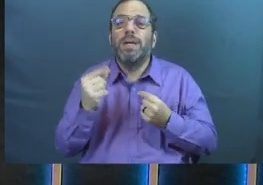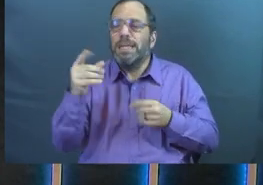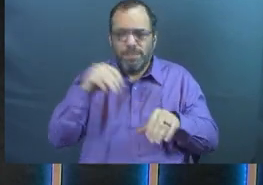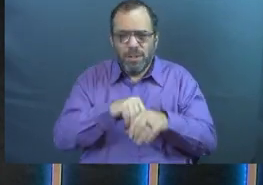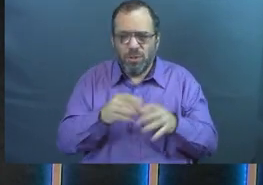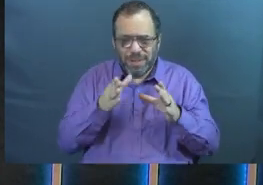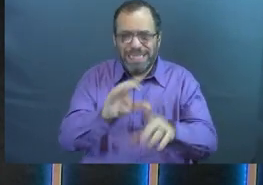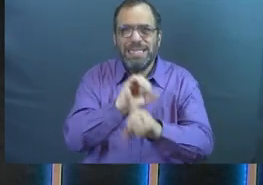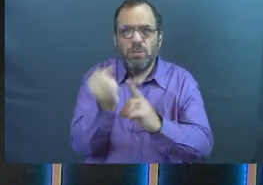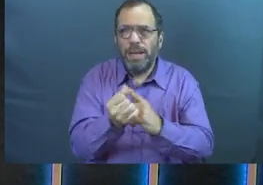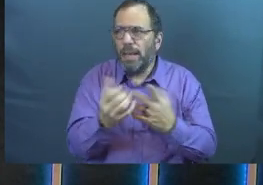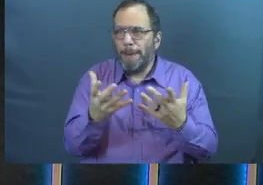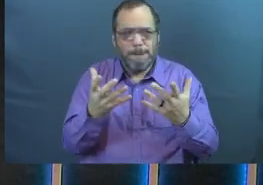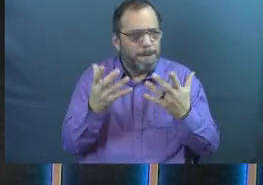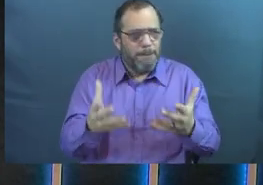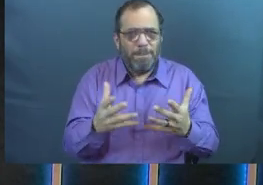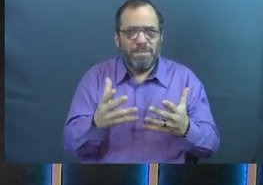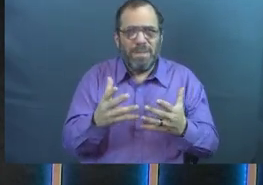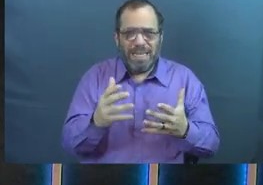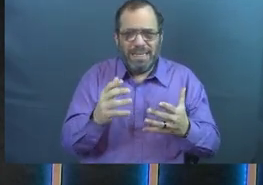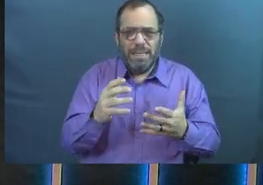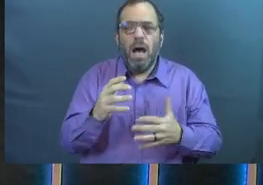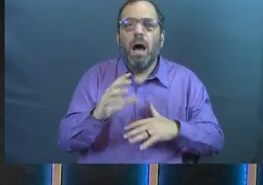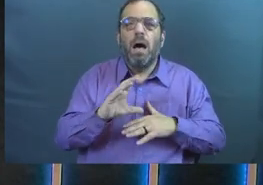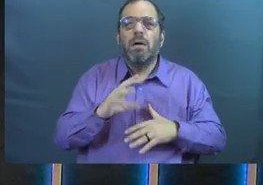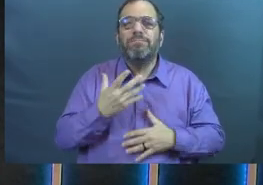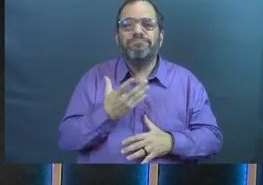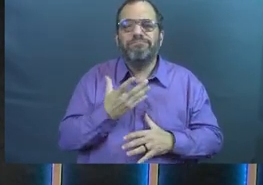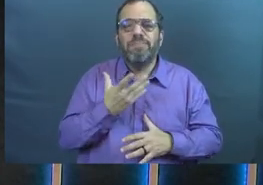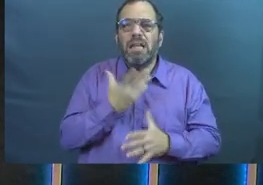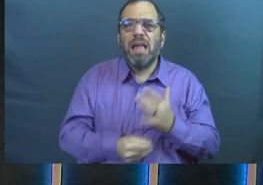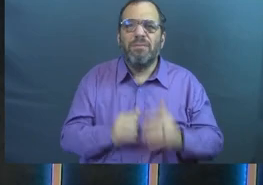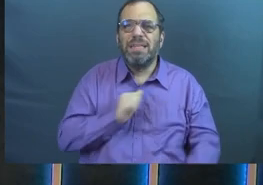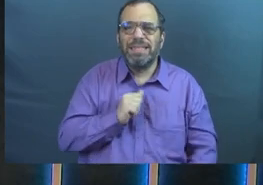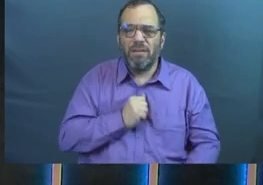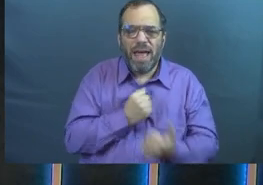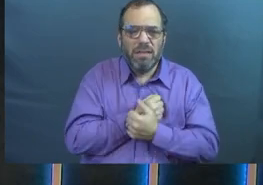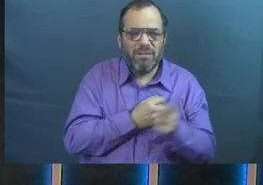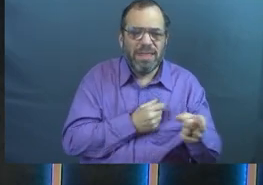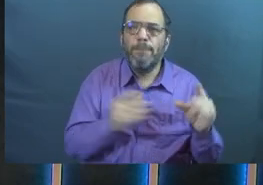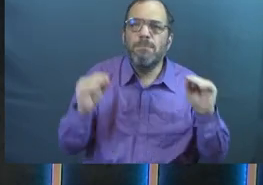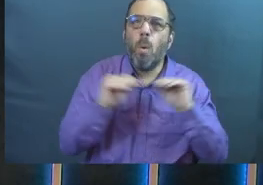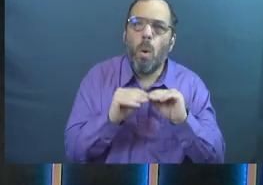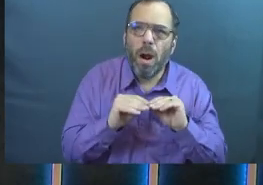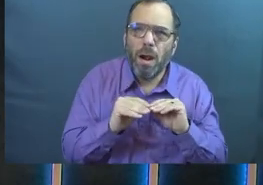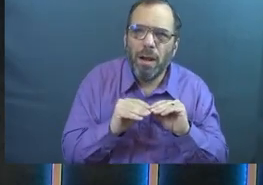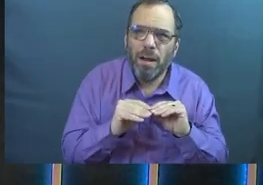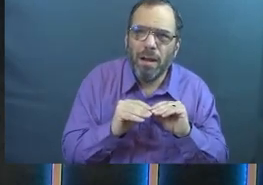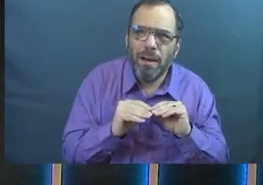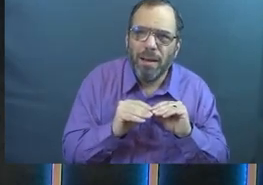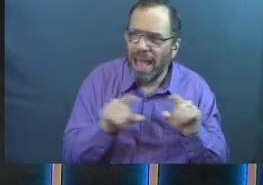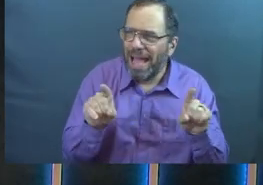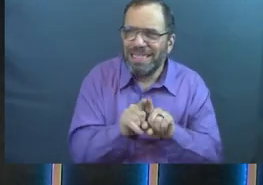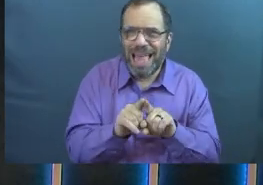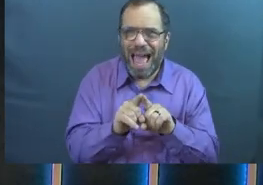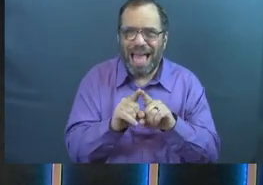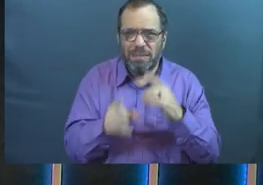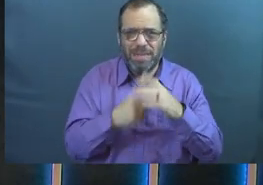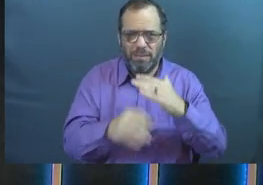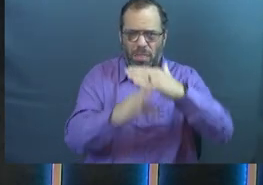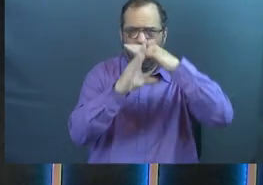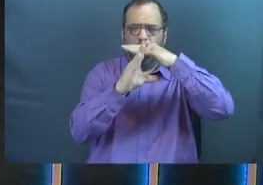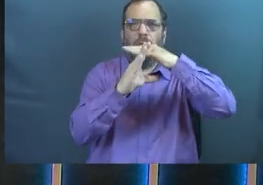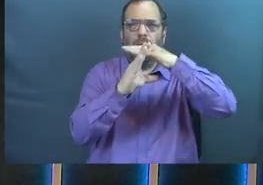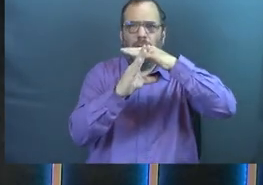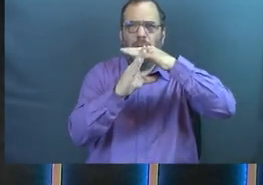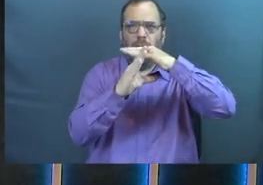you in situations where you're going to have to be selfless and love the other person. And it's like a brick wall sometimes.